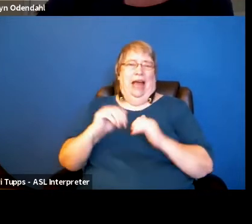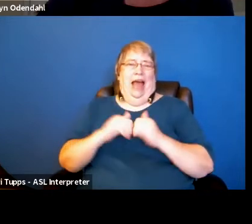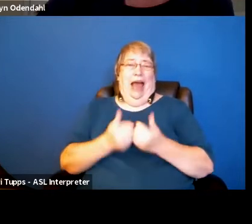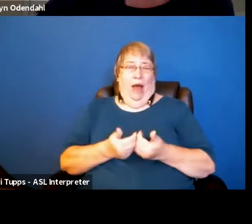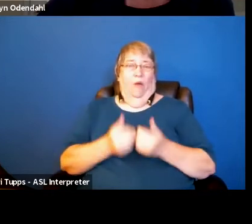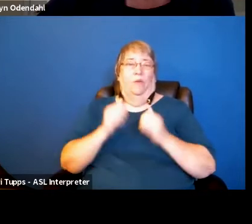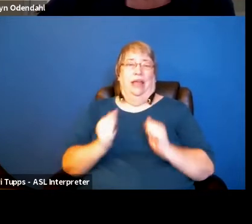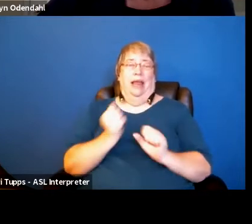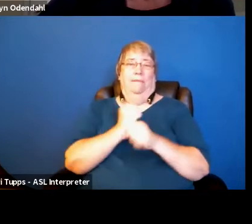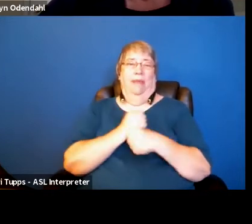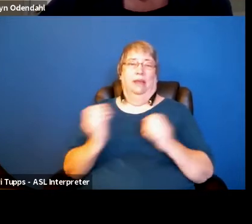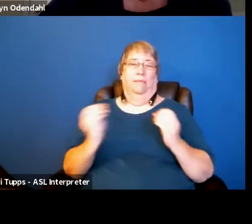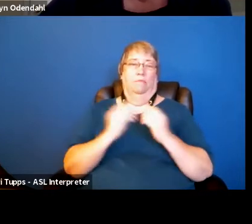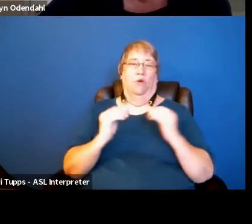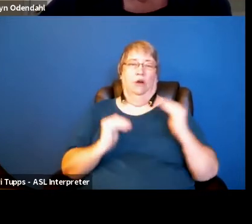and the disparity.